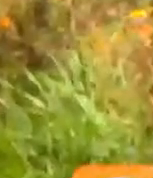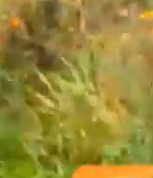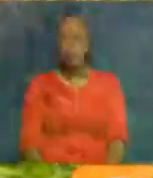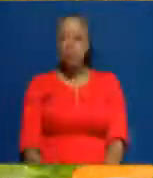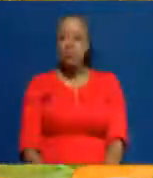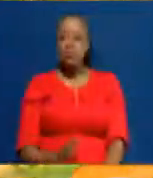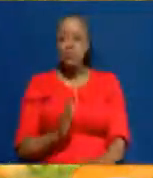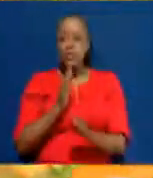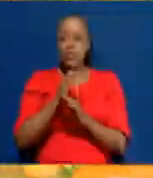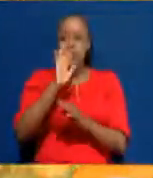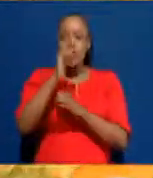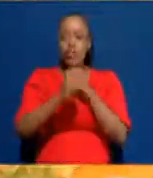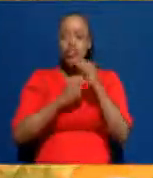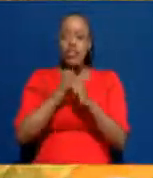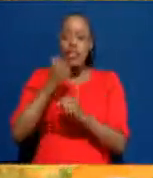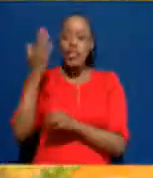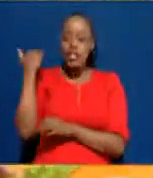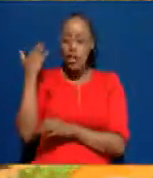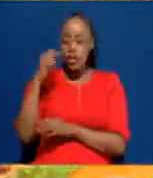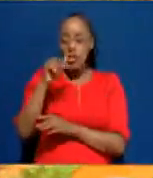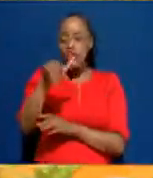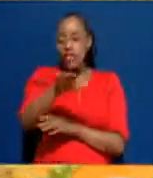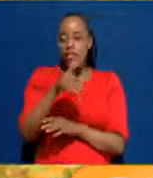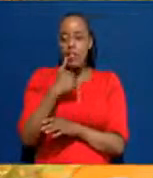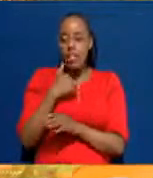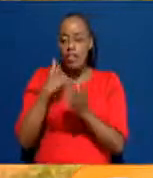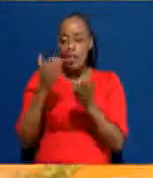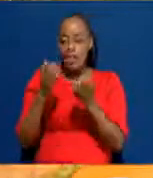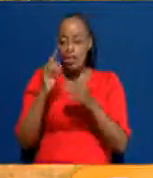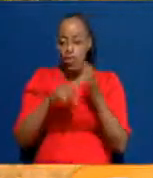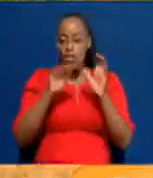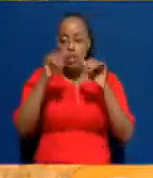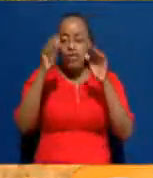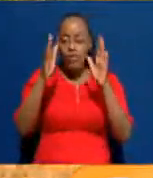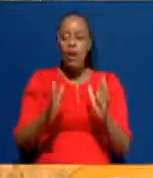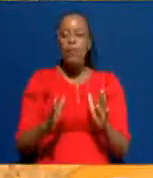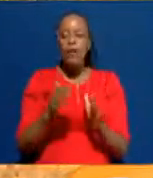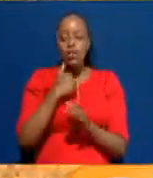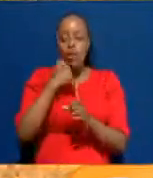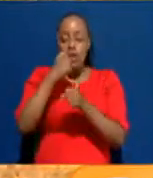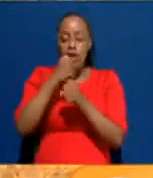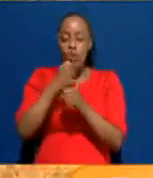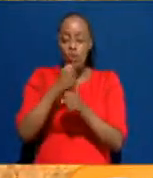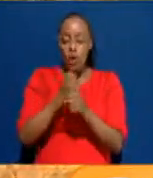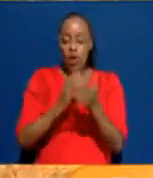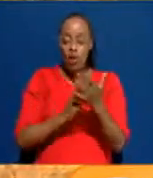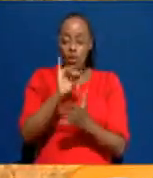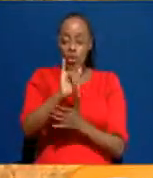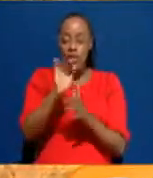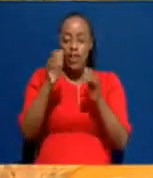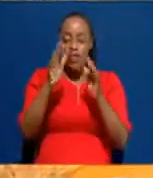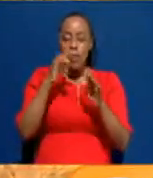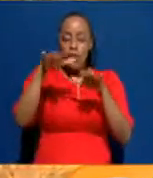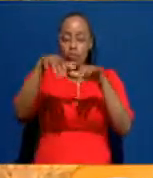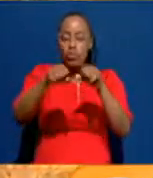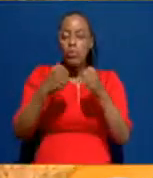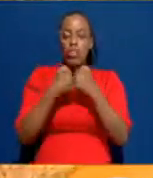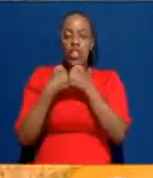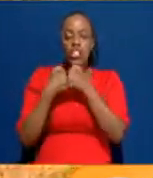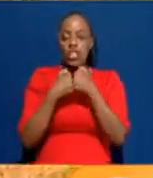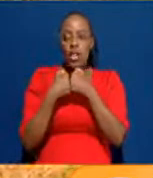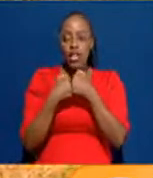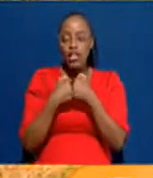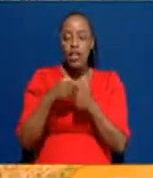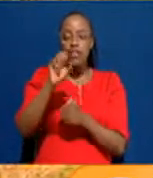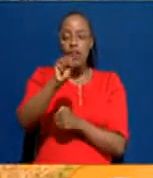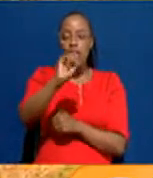Over 5 years ago, this field was in need of a farmer to work it. And the farmer who took up that challenge was